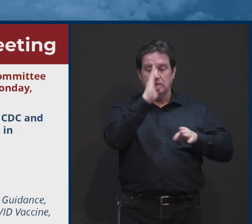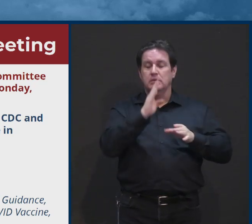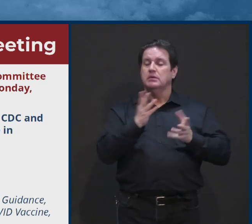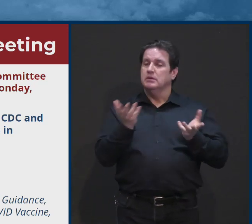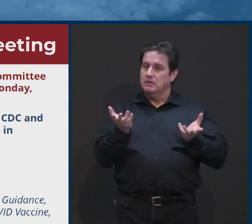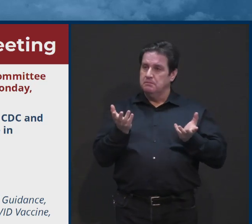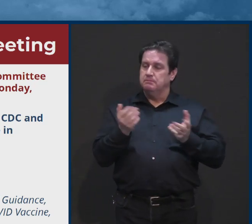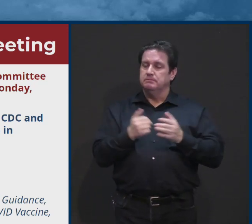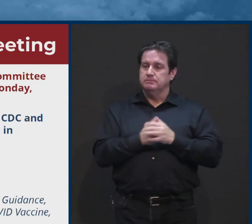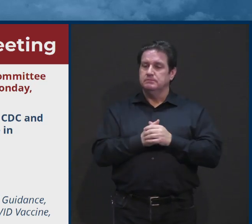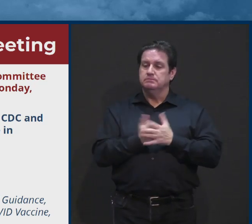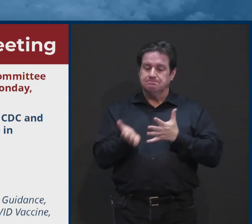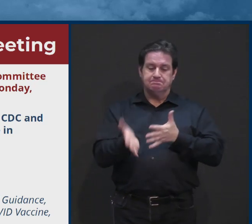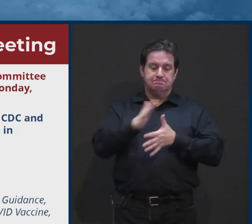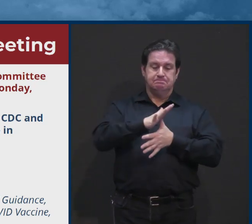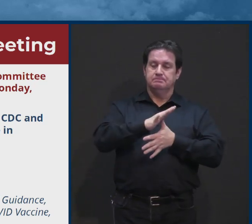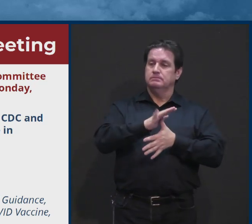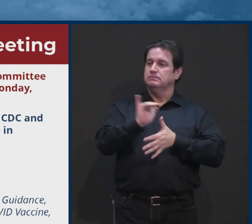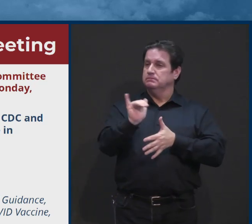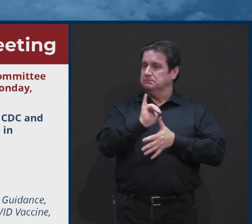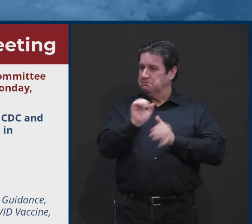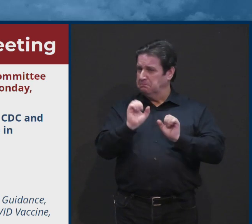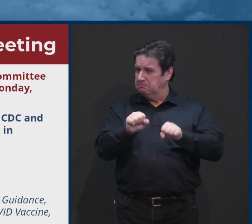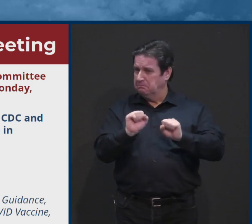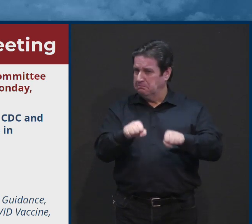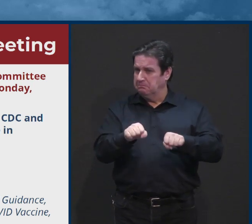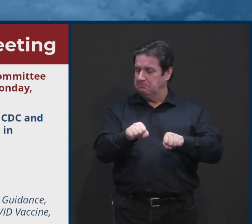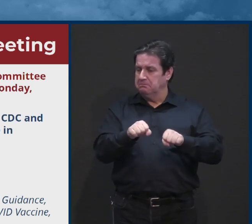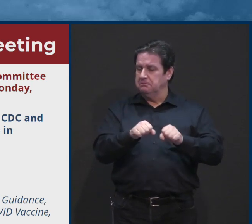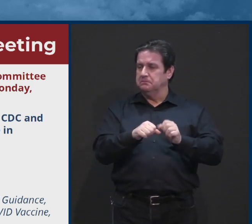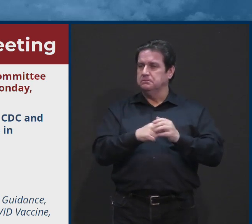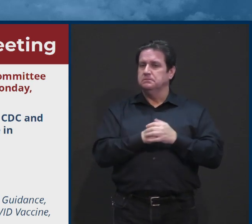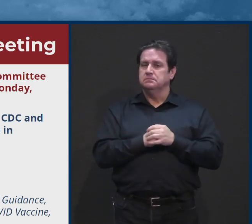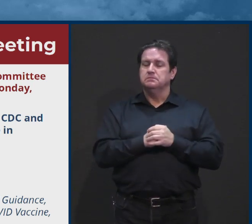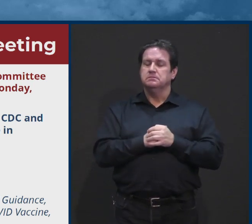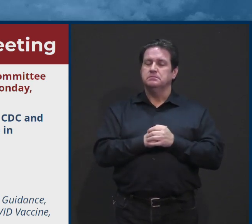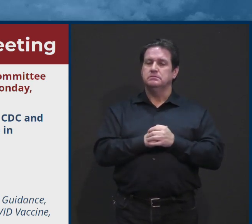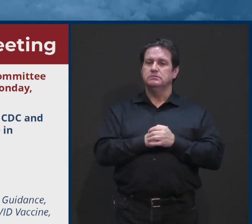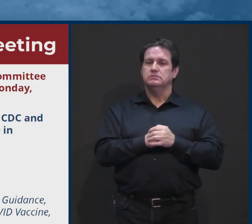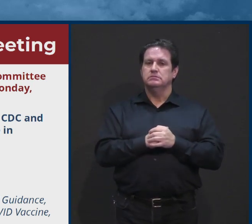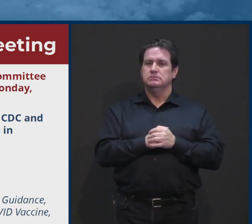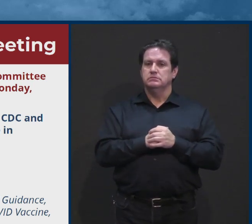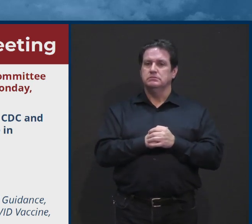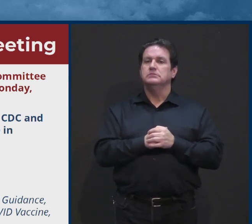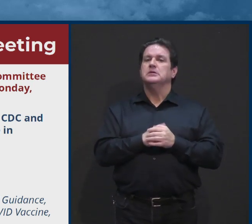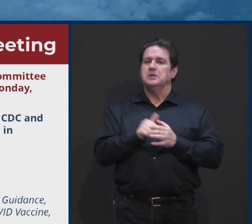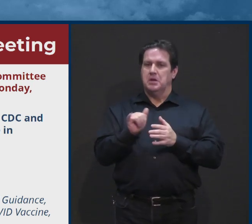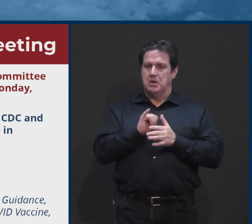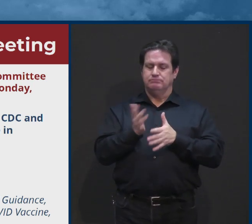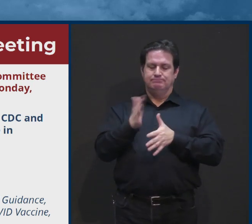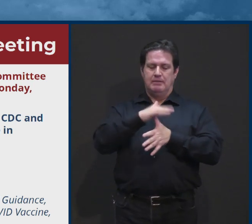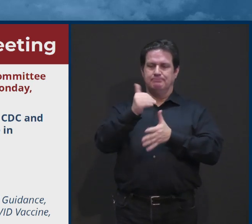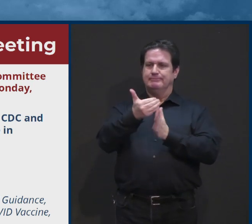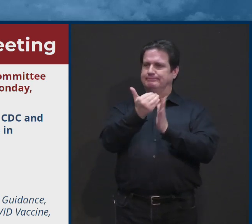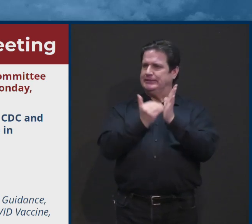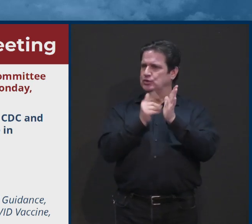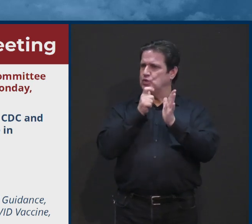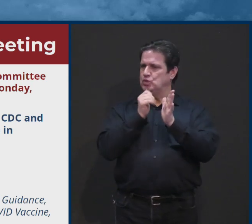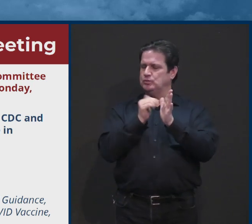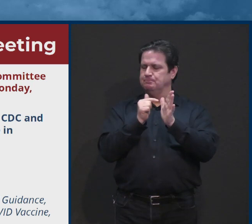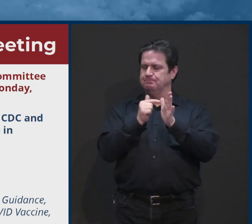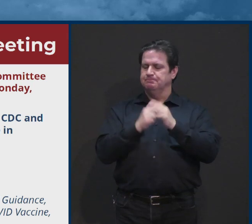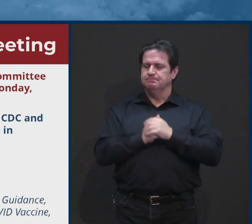services to possible or probable COVID patients are also at the top of the line